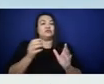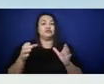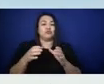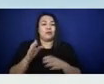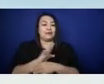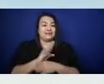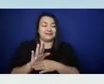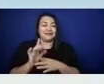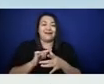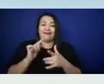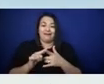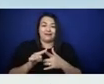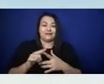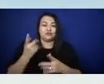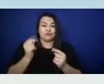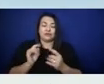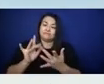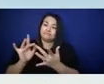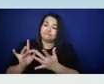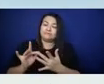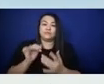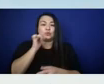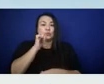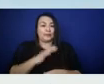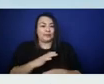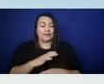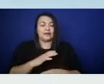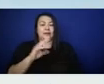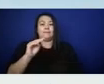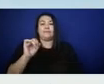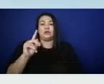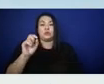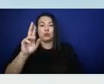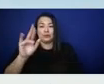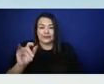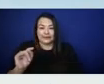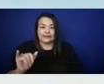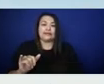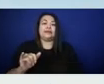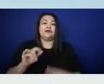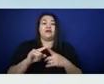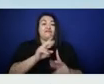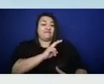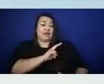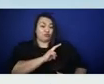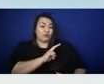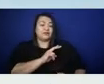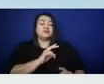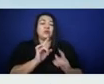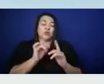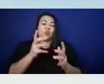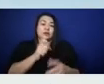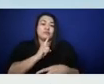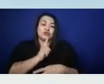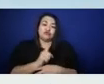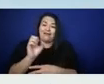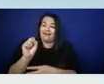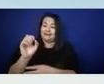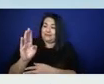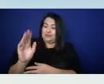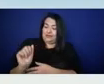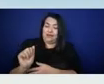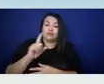stand corrected if it's 6. But Congress intended this last round of COVID-19 economic aid funding to support the hardest hit small